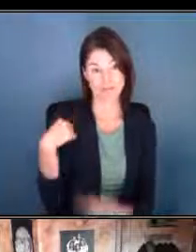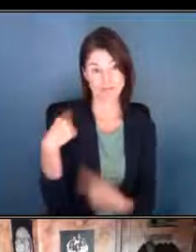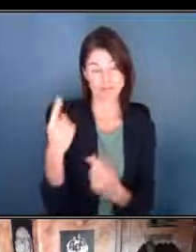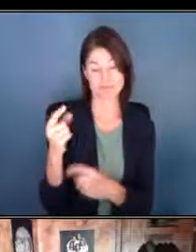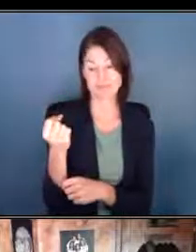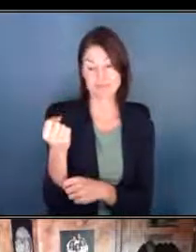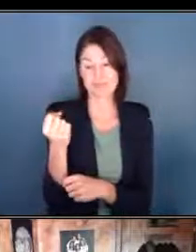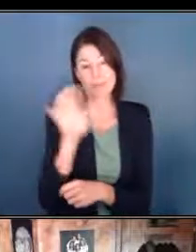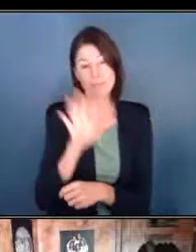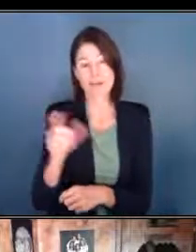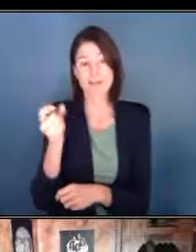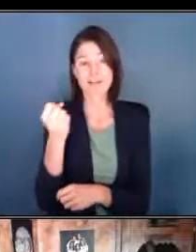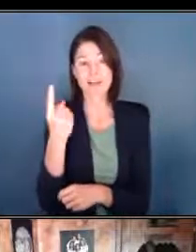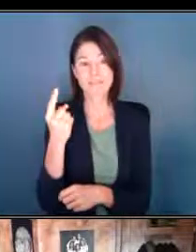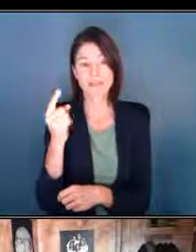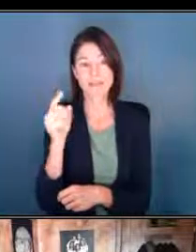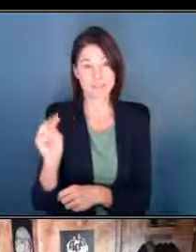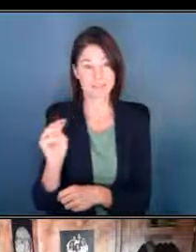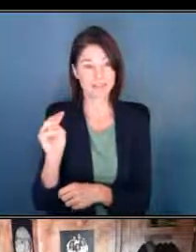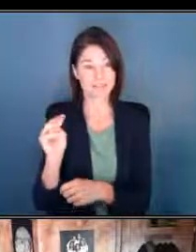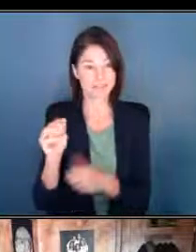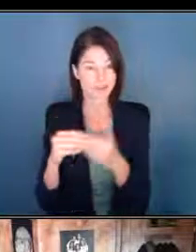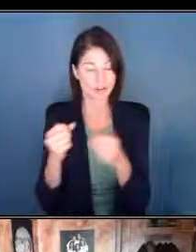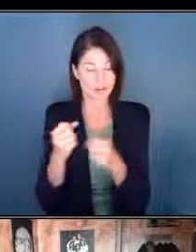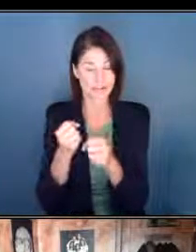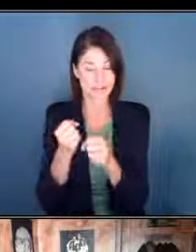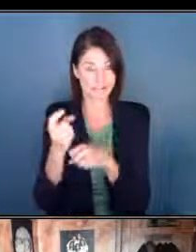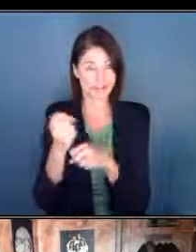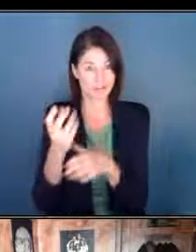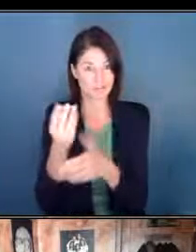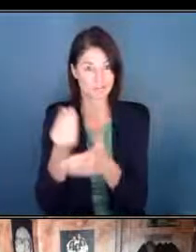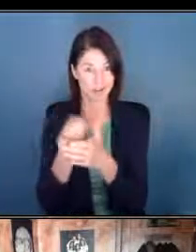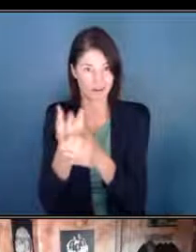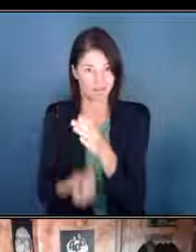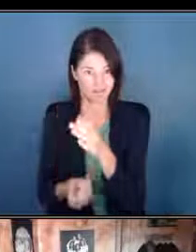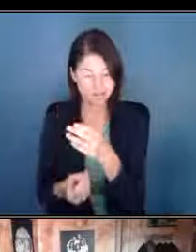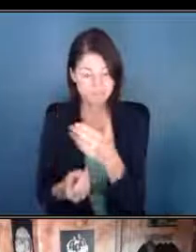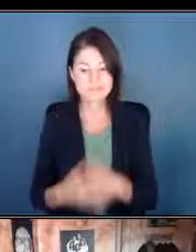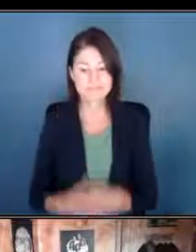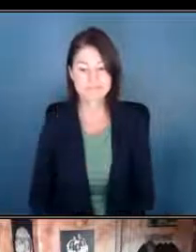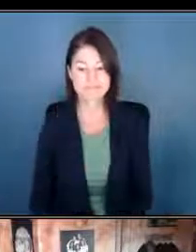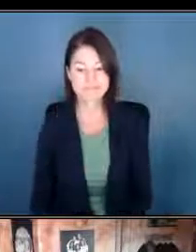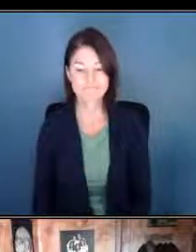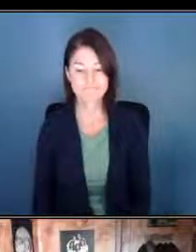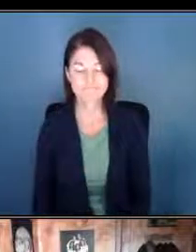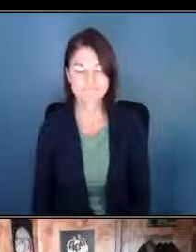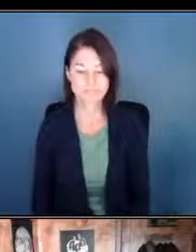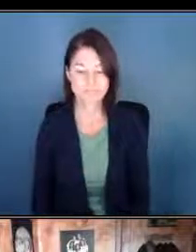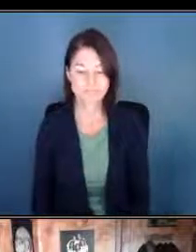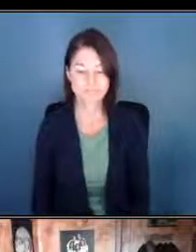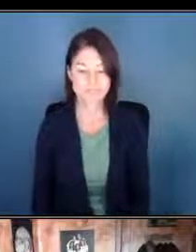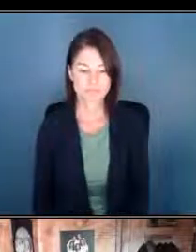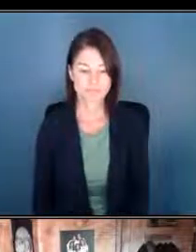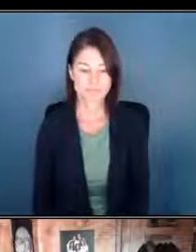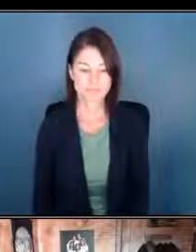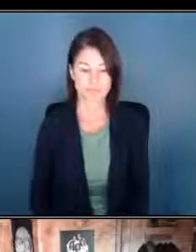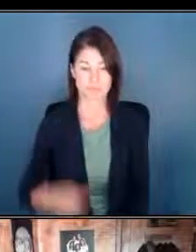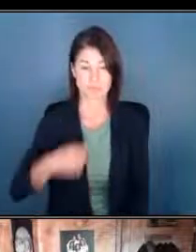funds. And I'm pretty confident if we don't figure out a way to kind of correct this, if I come back in